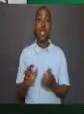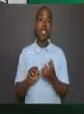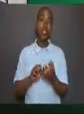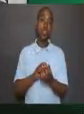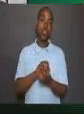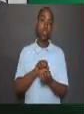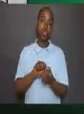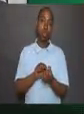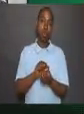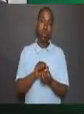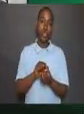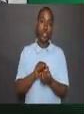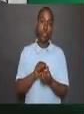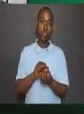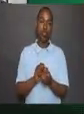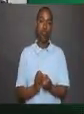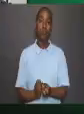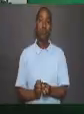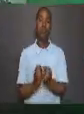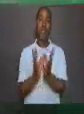solution spread out.